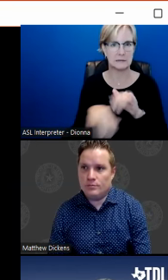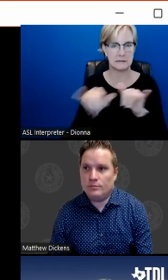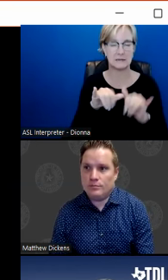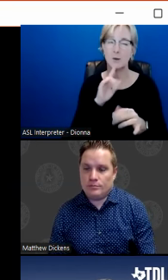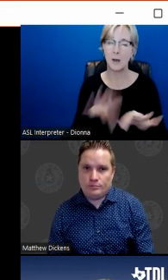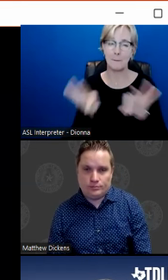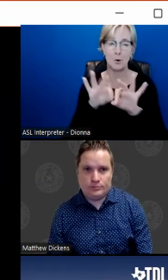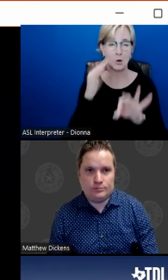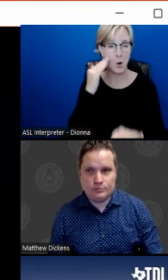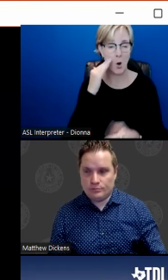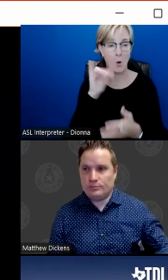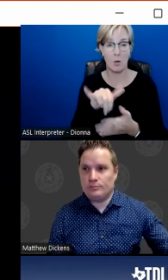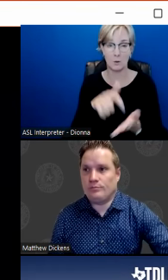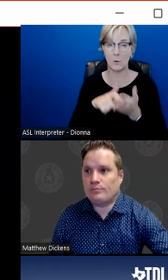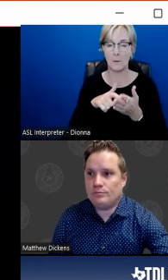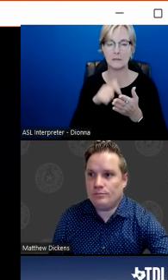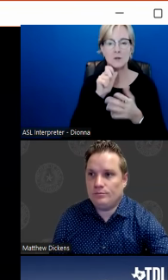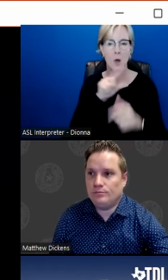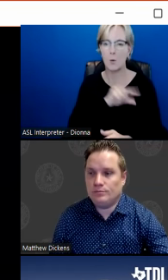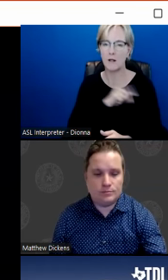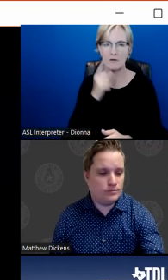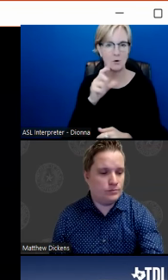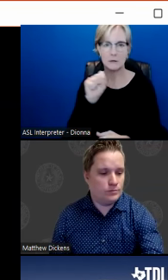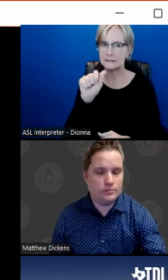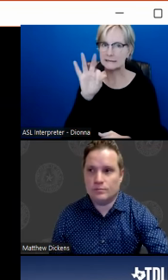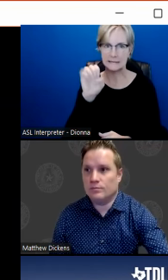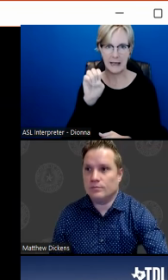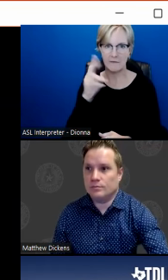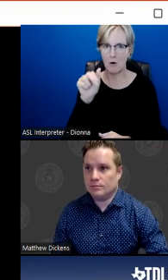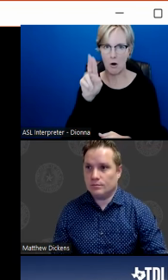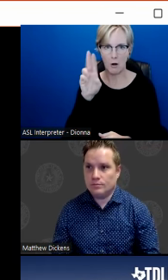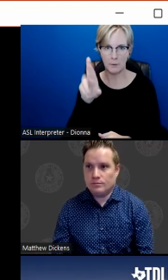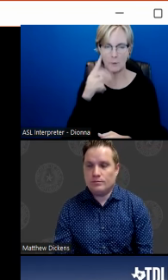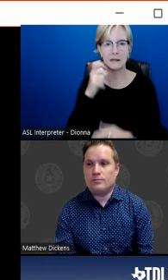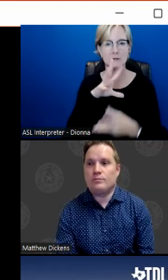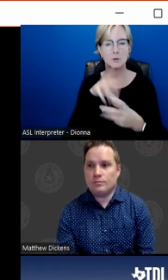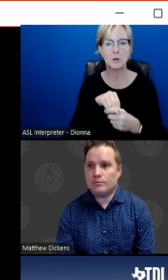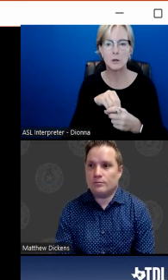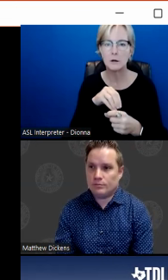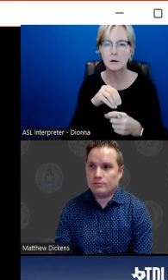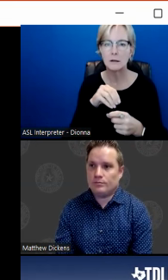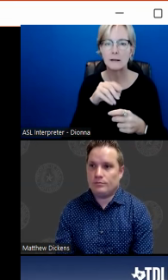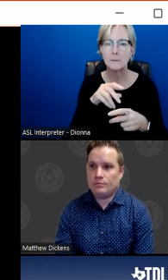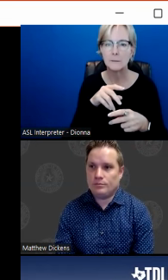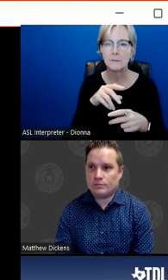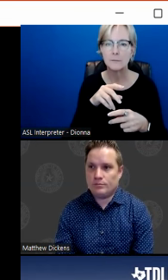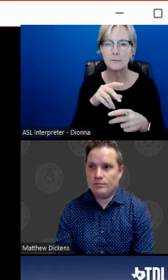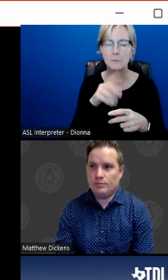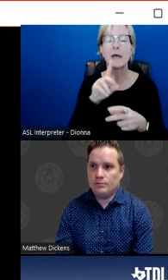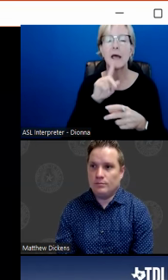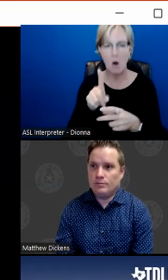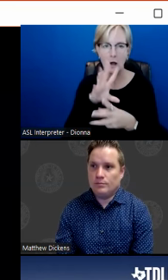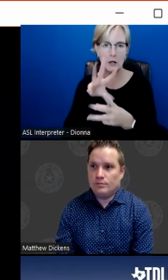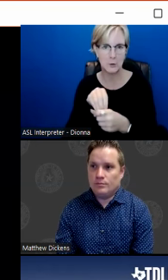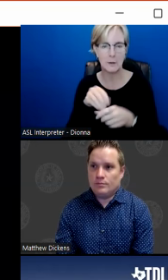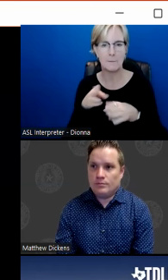important to note that these requirements do not qualify for safe harbor because they are included in path, but are included in path of travel requirements.